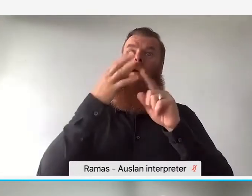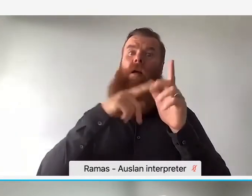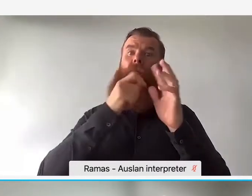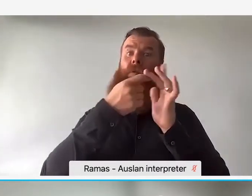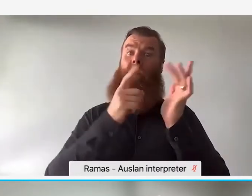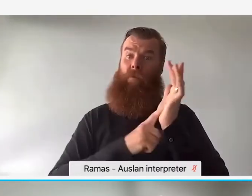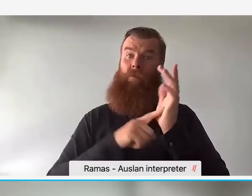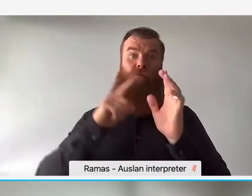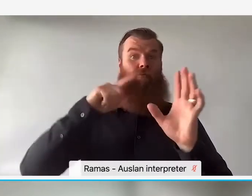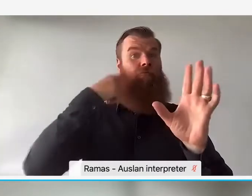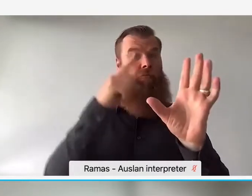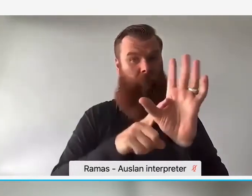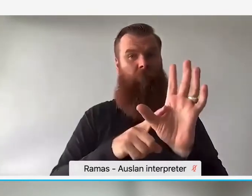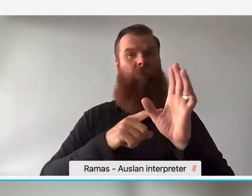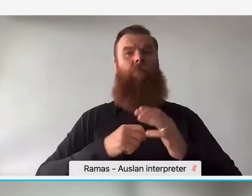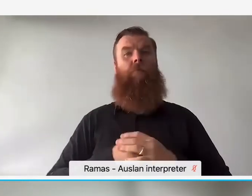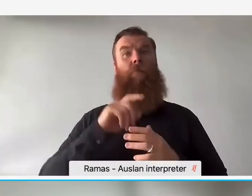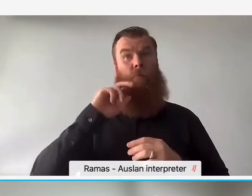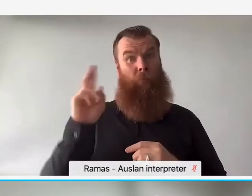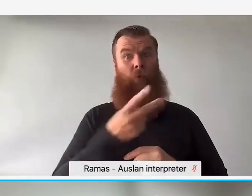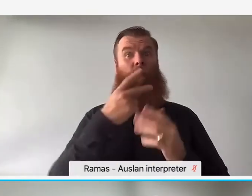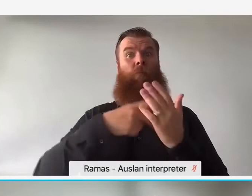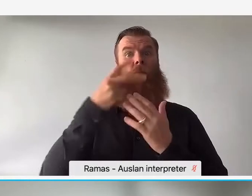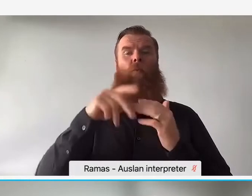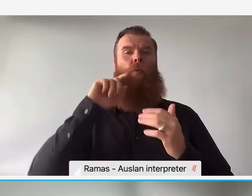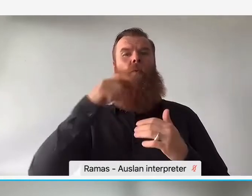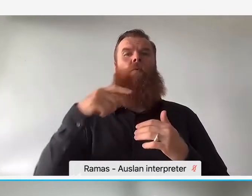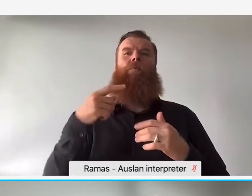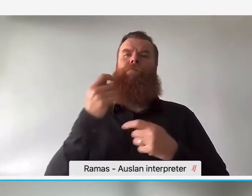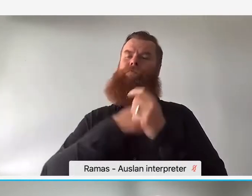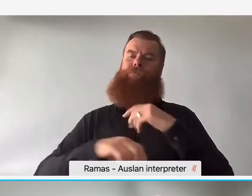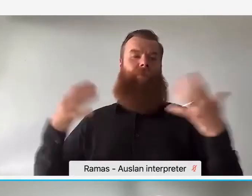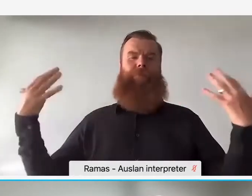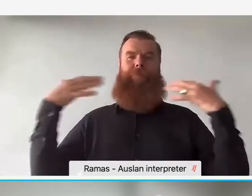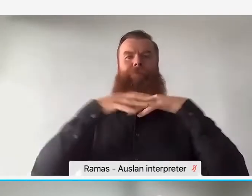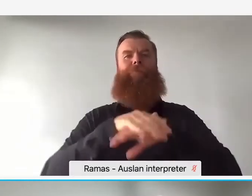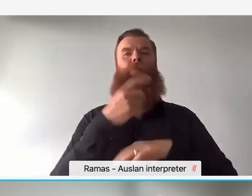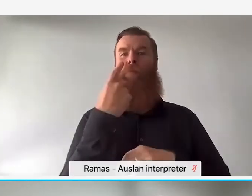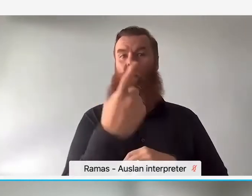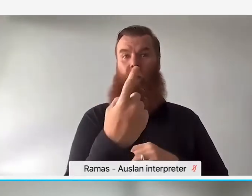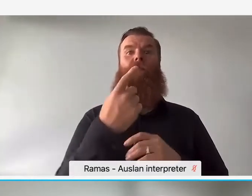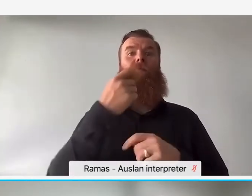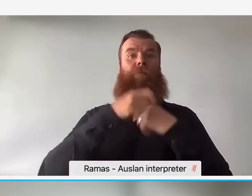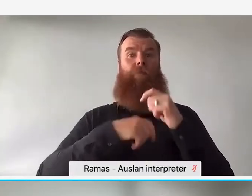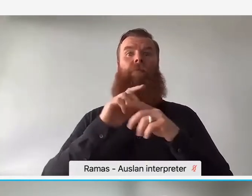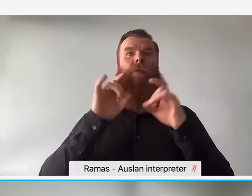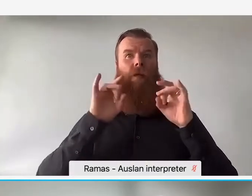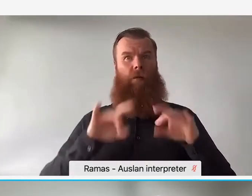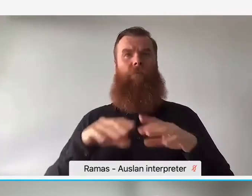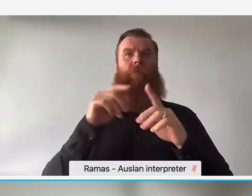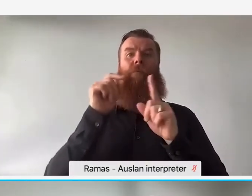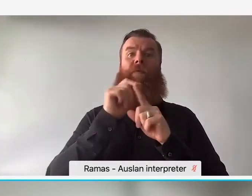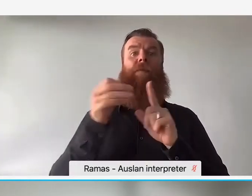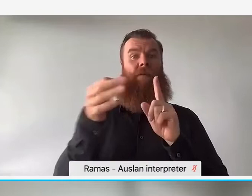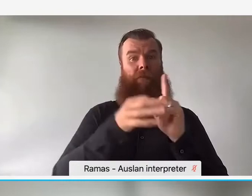two programs will be consolidated and renamed as the Pacific Australia Labour Mobility Scheme, the PALM scheme,